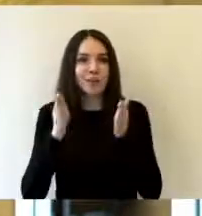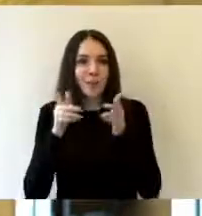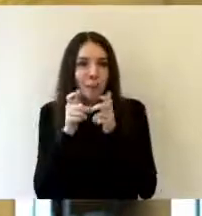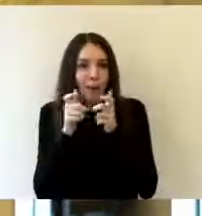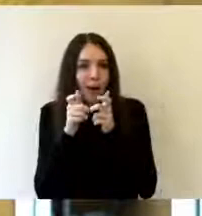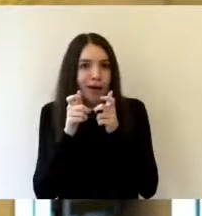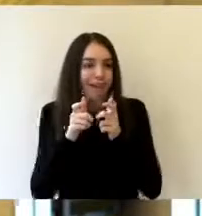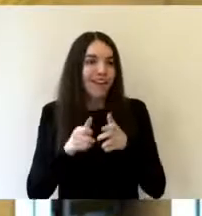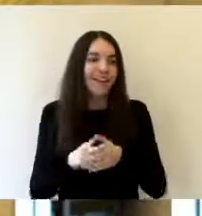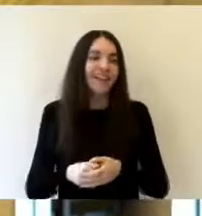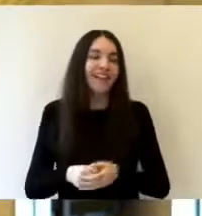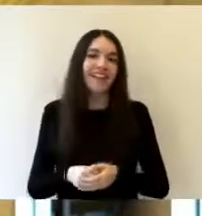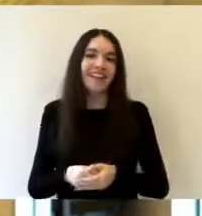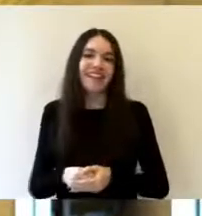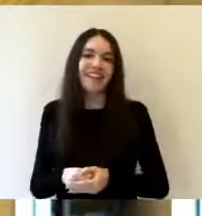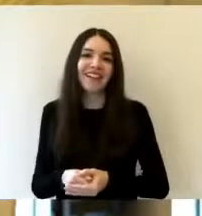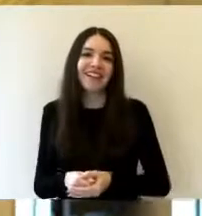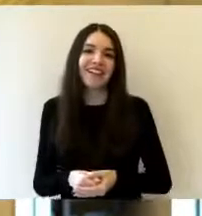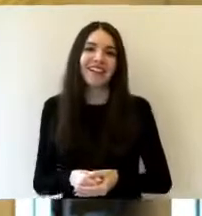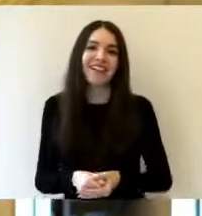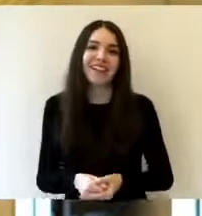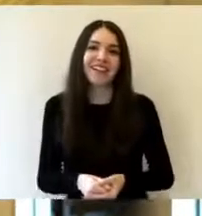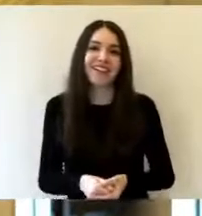It's so tiny. Did we lose it?